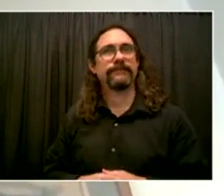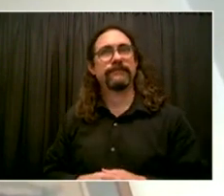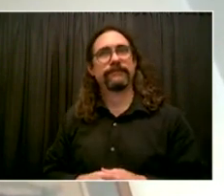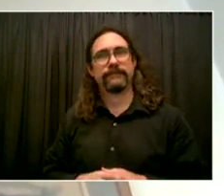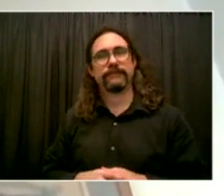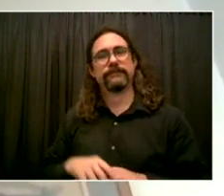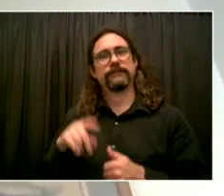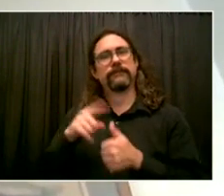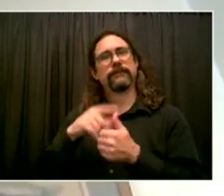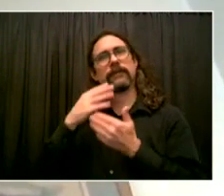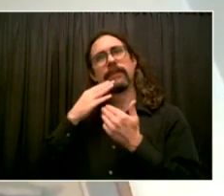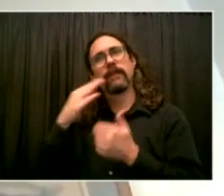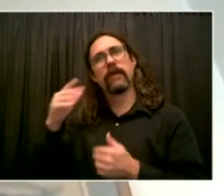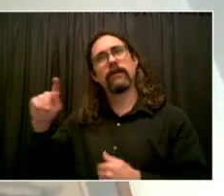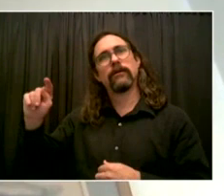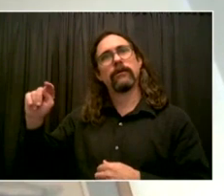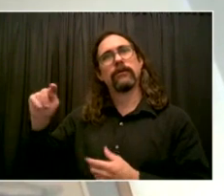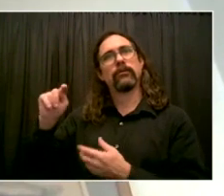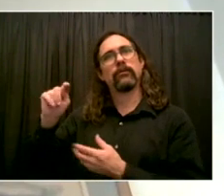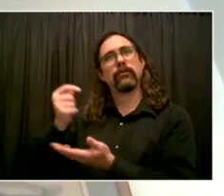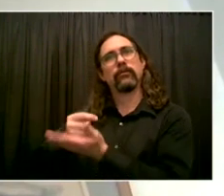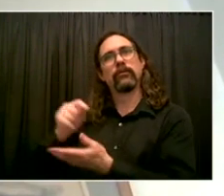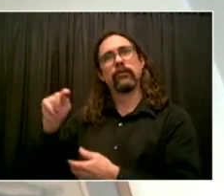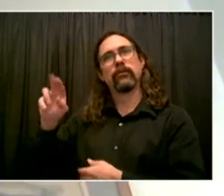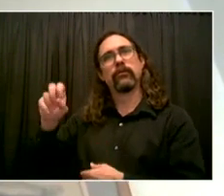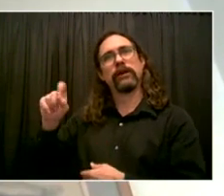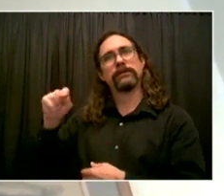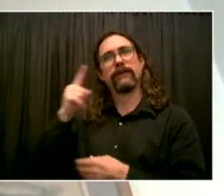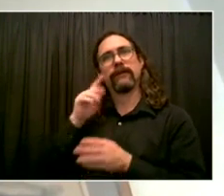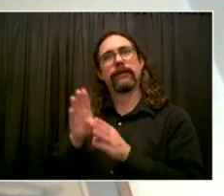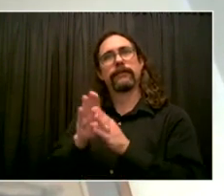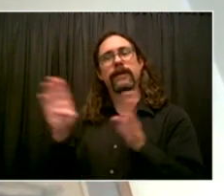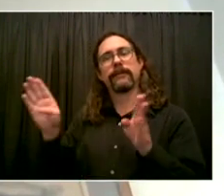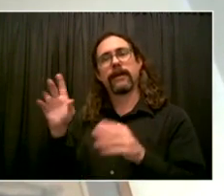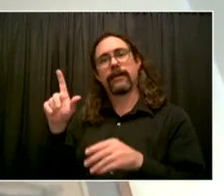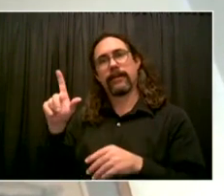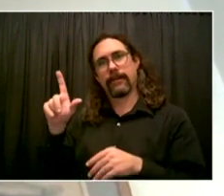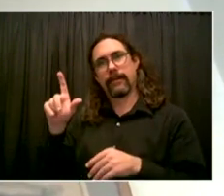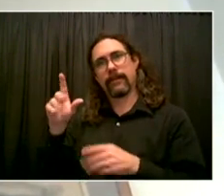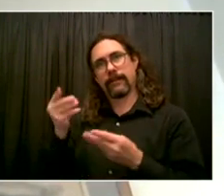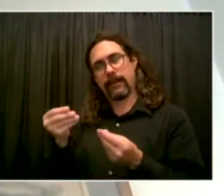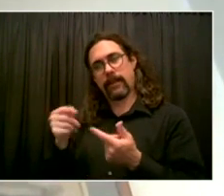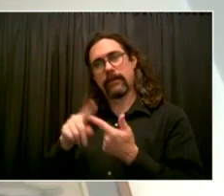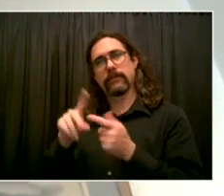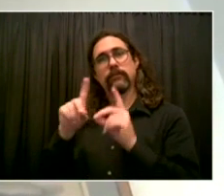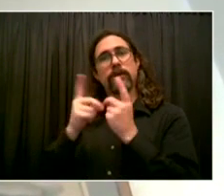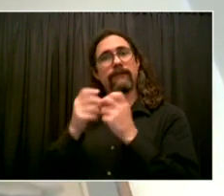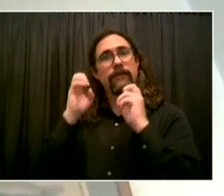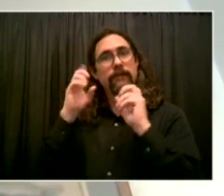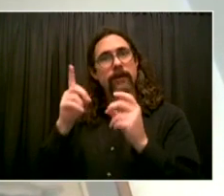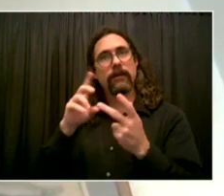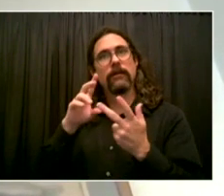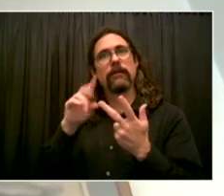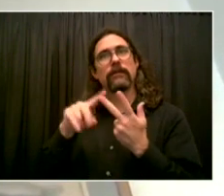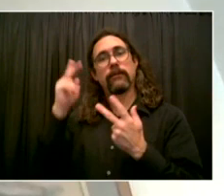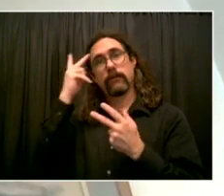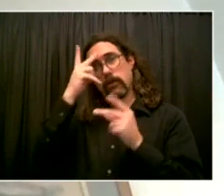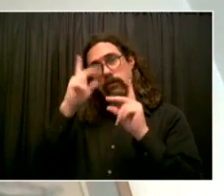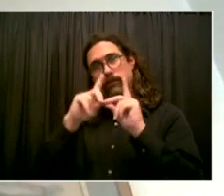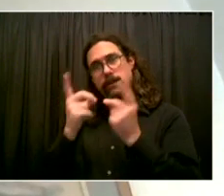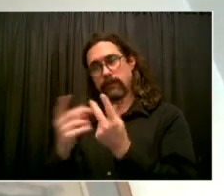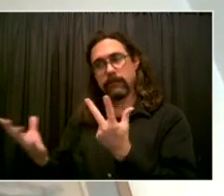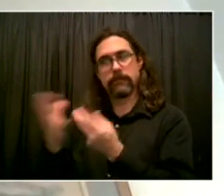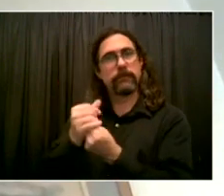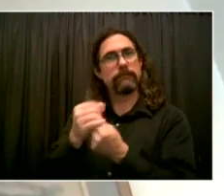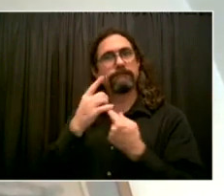the Department of Education, then they're open weekends and summer and evenings. But if it's just DOE, then their fence is closed.